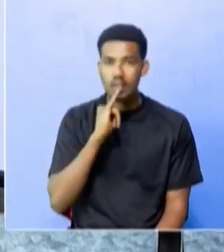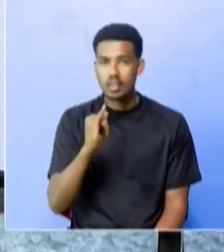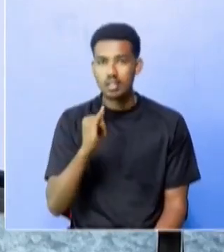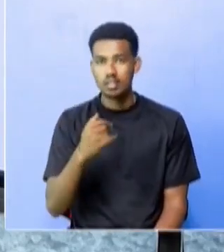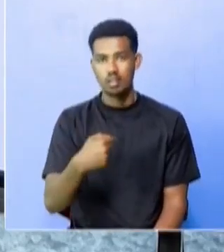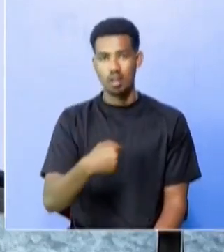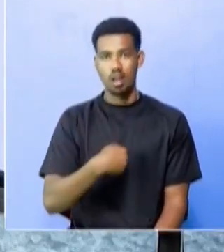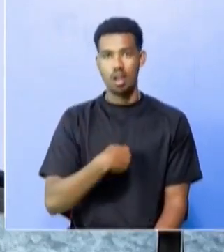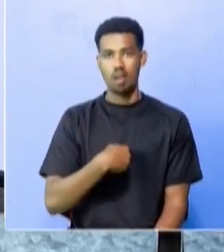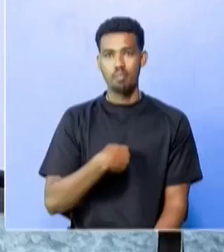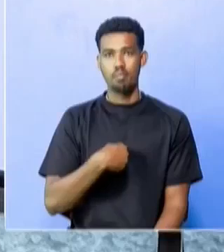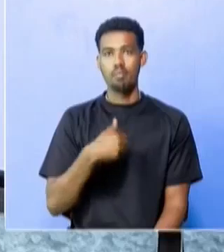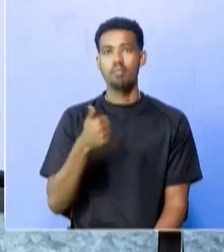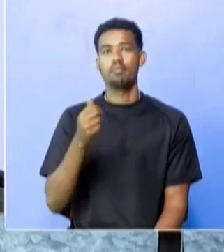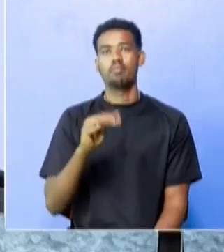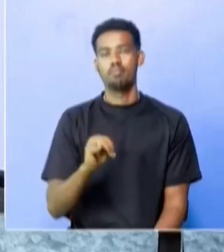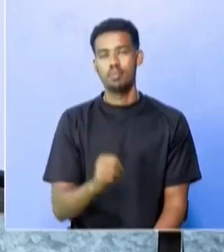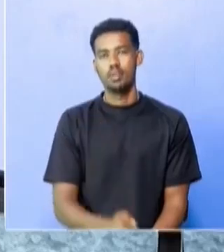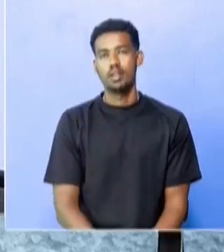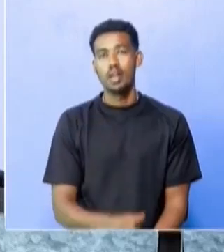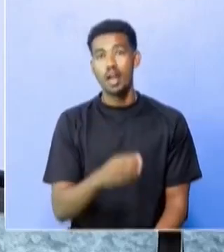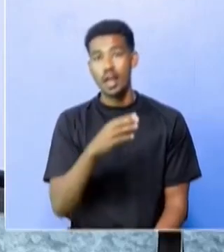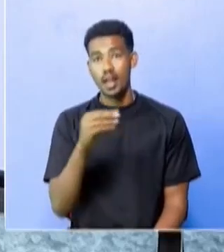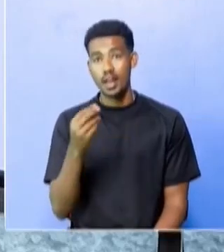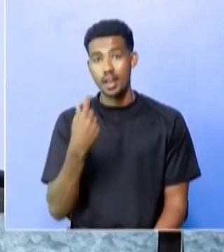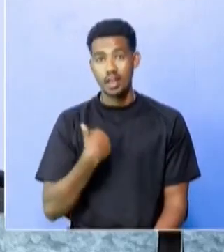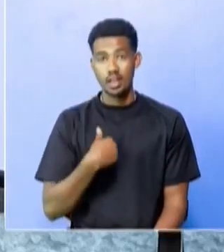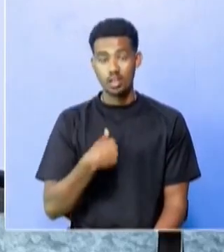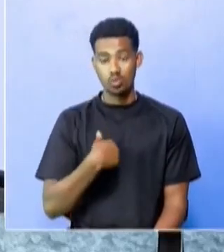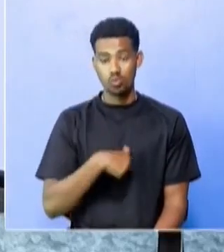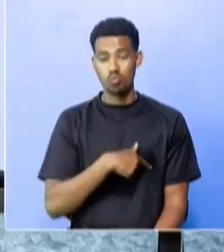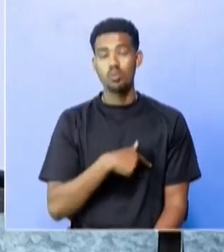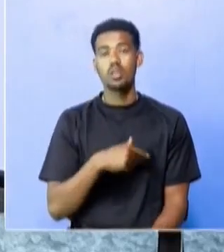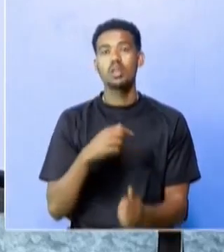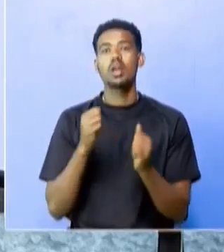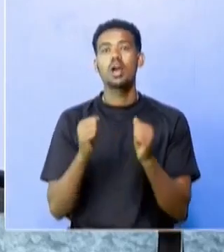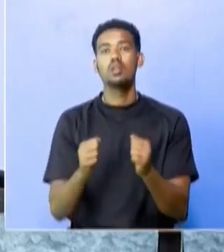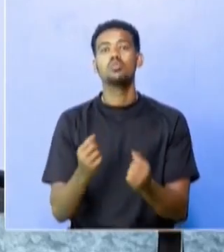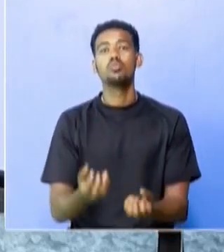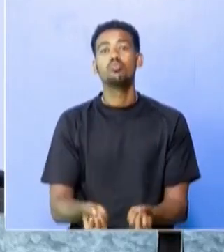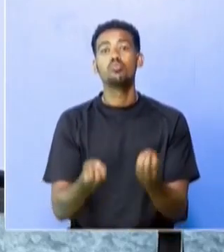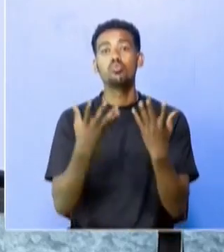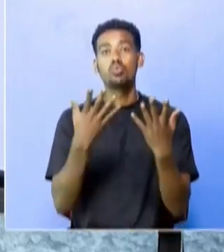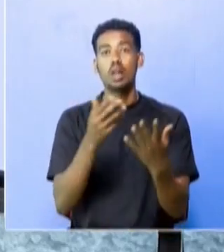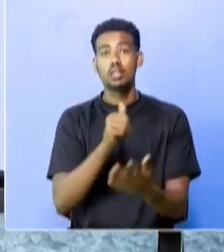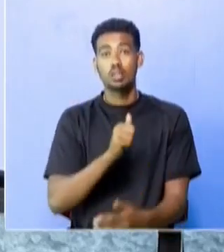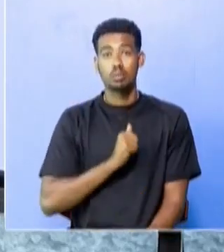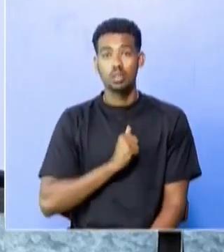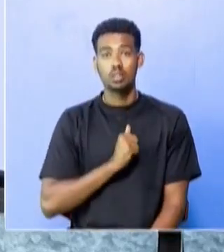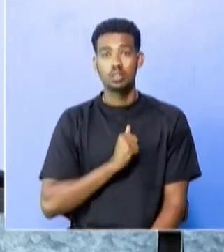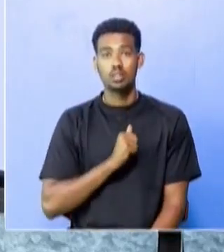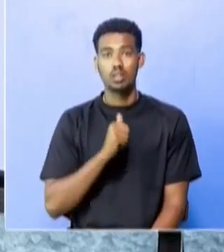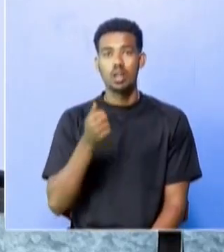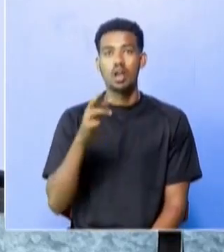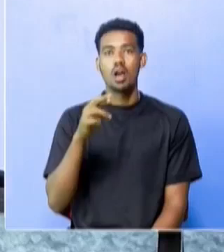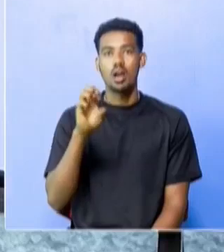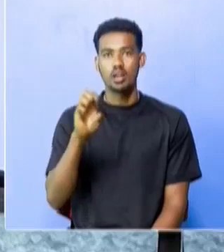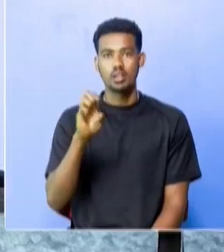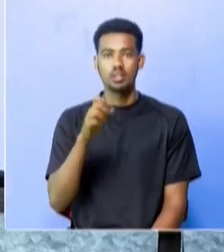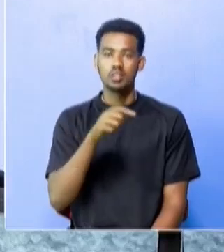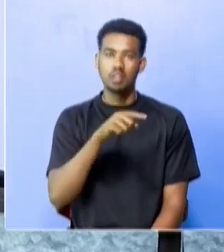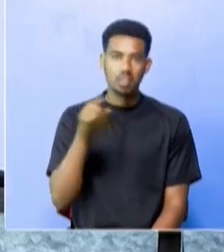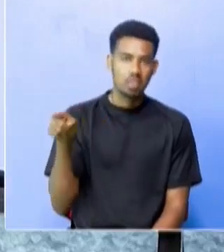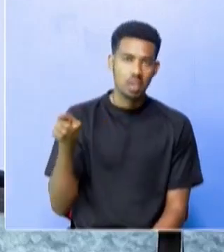I are. And also you can use for plural subject, you can use are. For example,